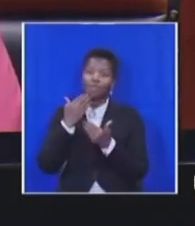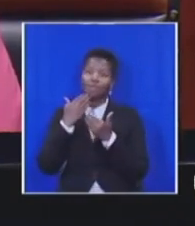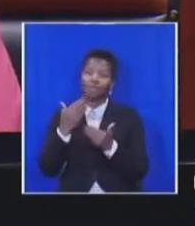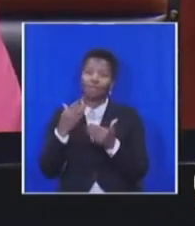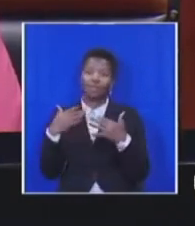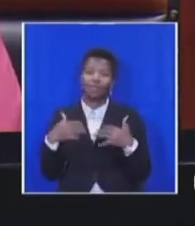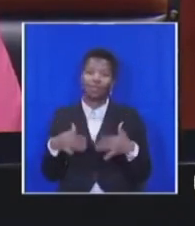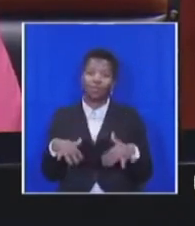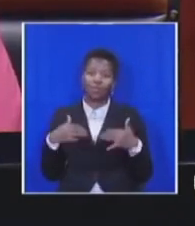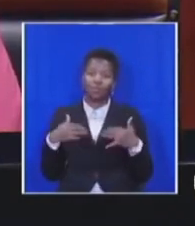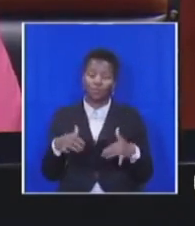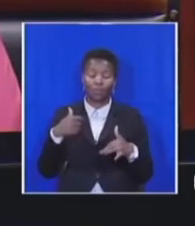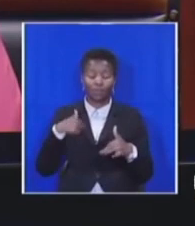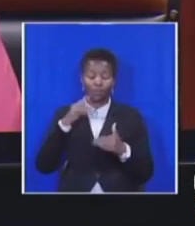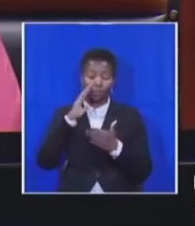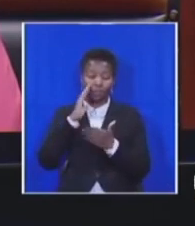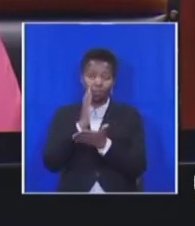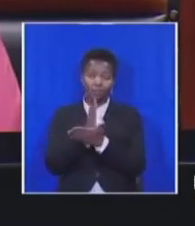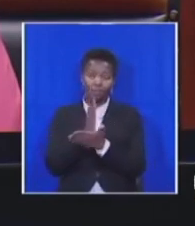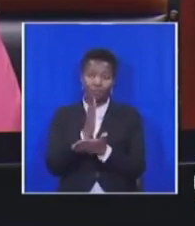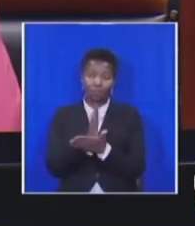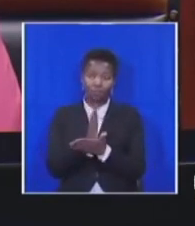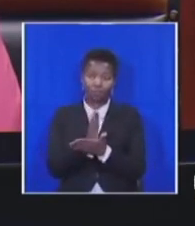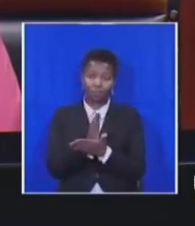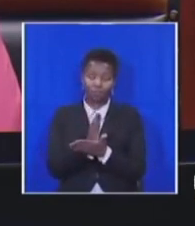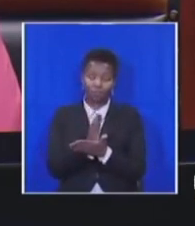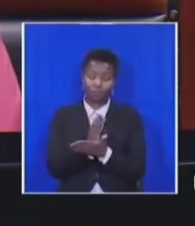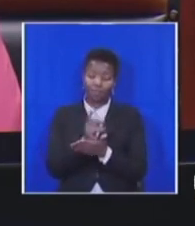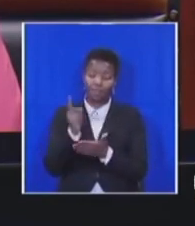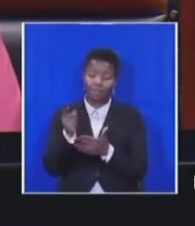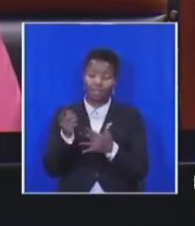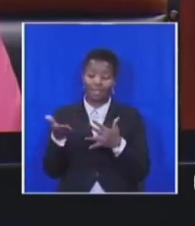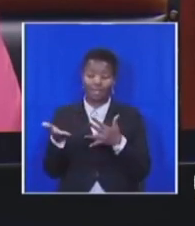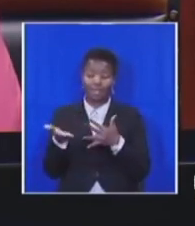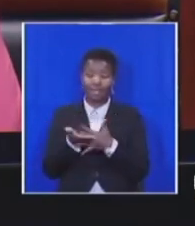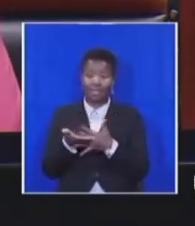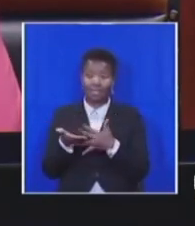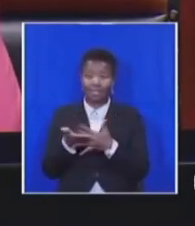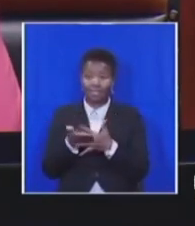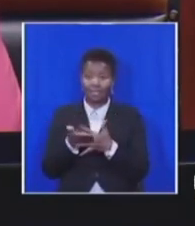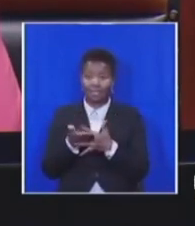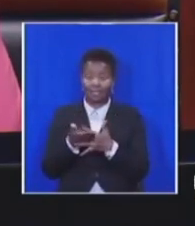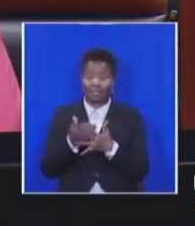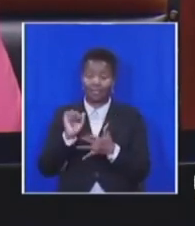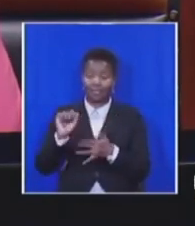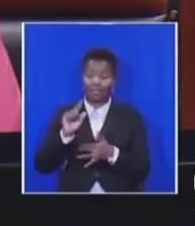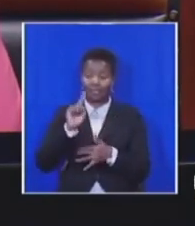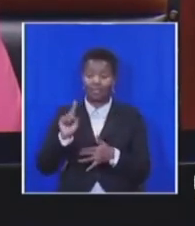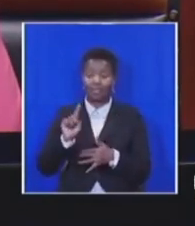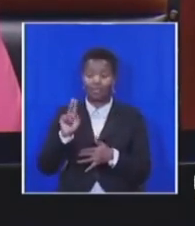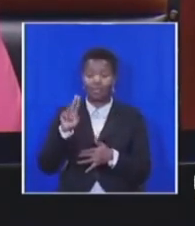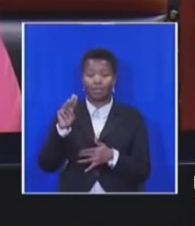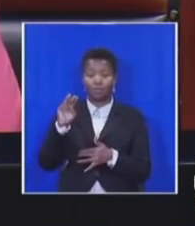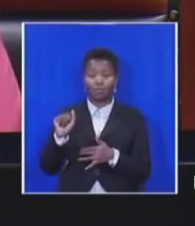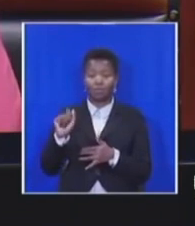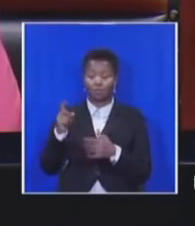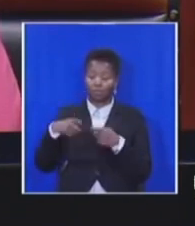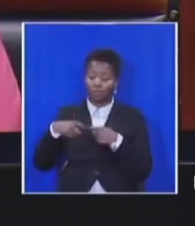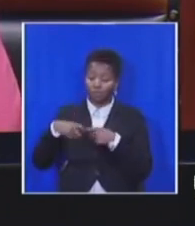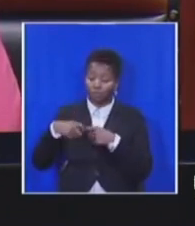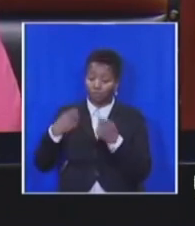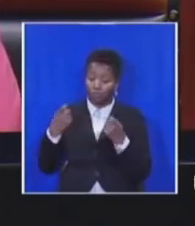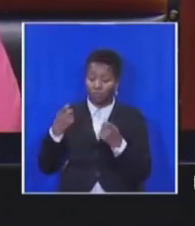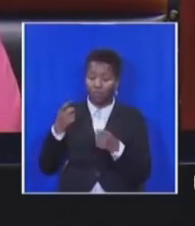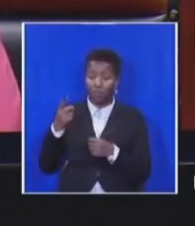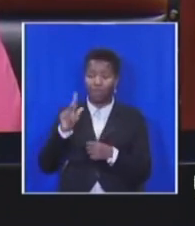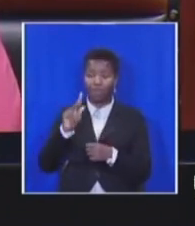gore. Honorable Mokwena. Khetsi kgatlhanong le Jacob Zuma. Ya go rape kwezi ja ka